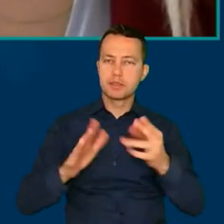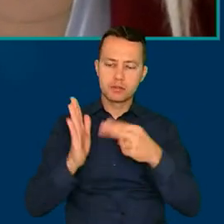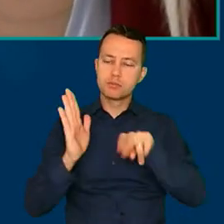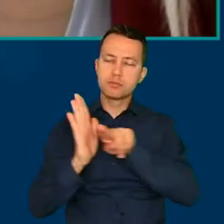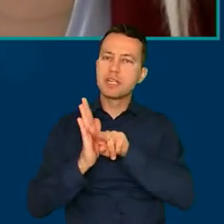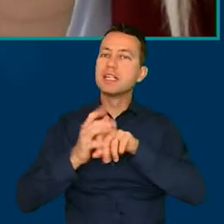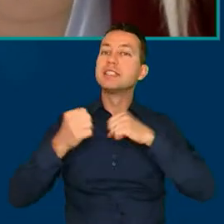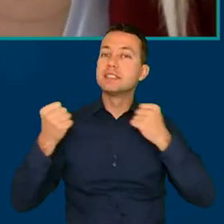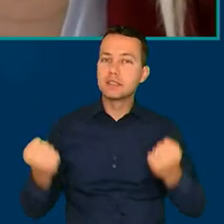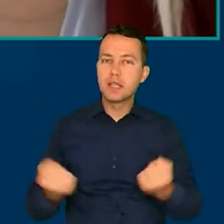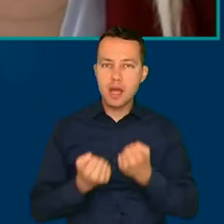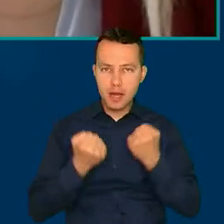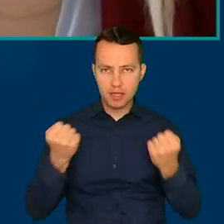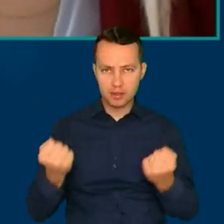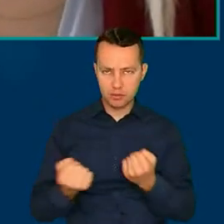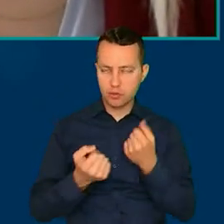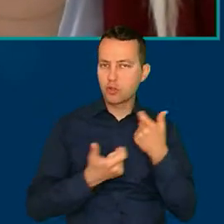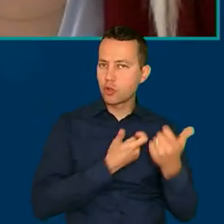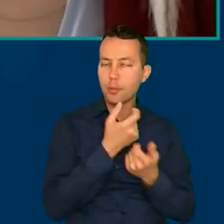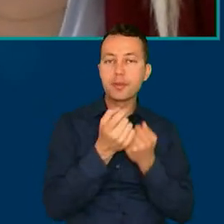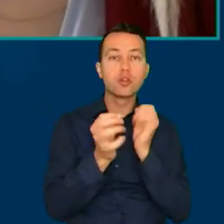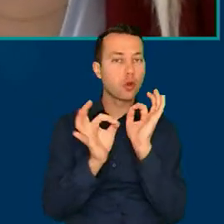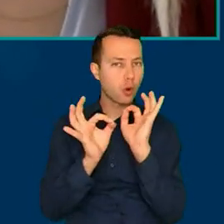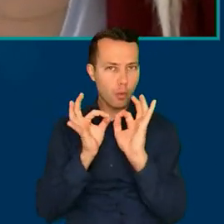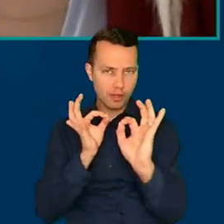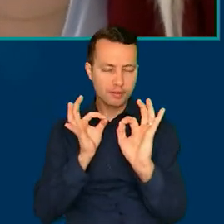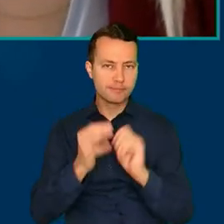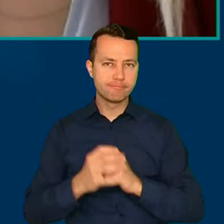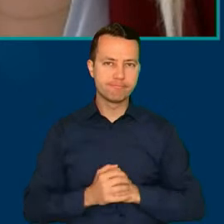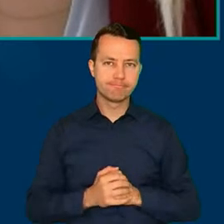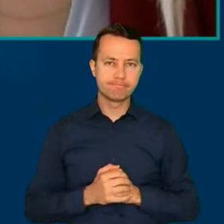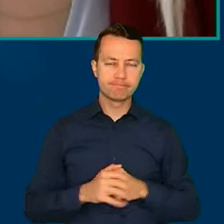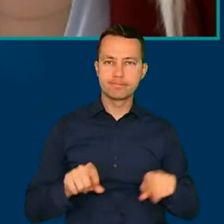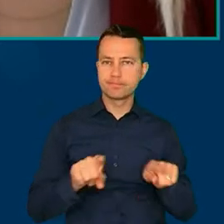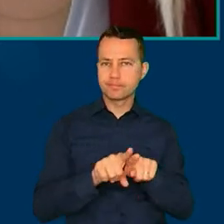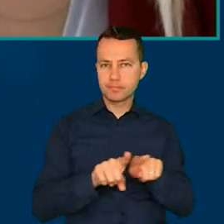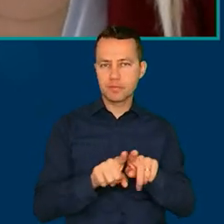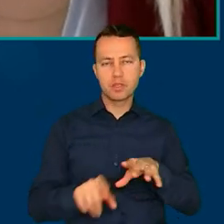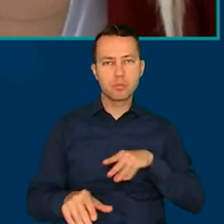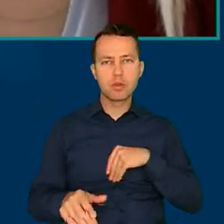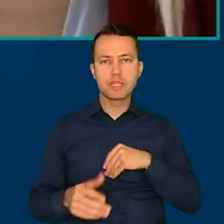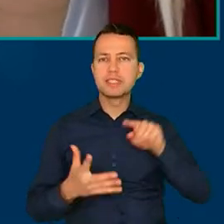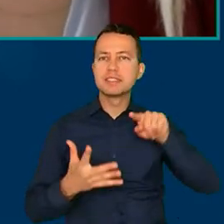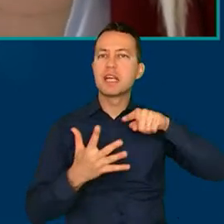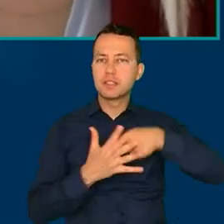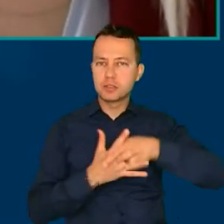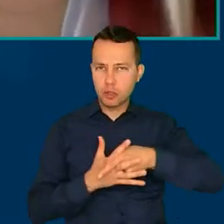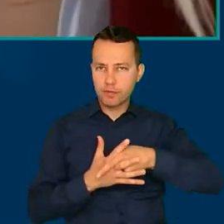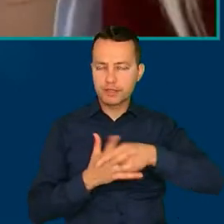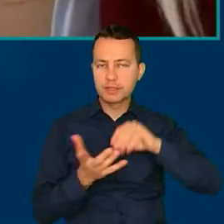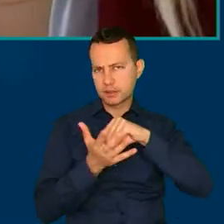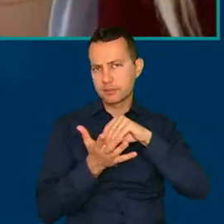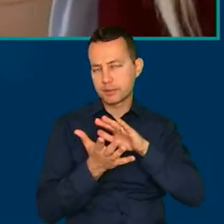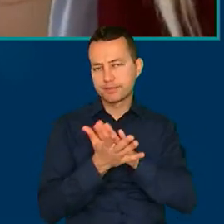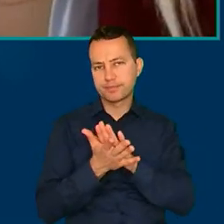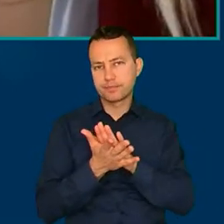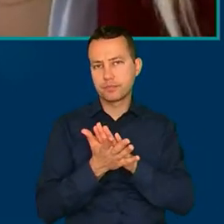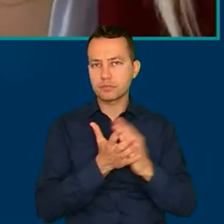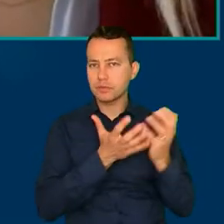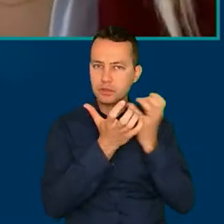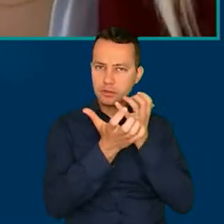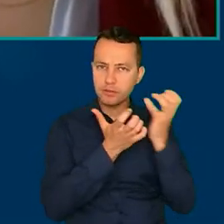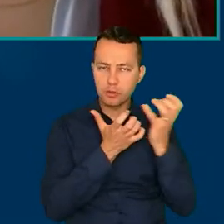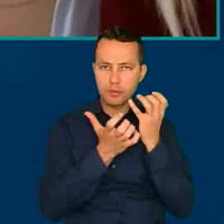You just have to register and provides online training to business on the due diligence approach. So I can share a link